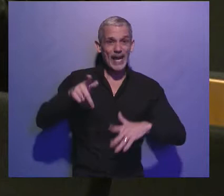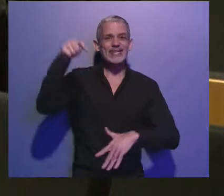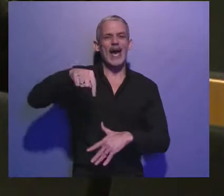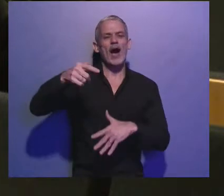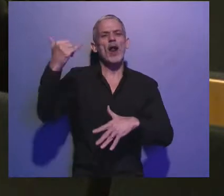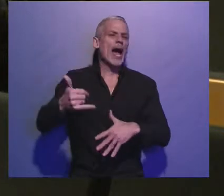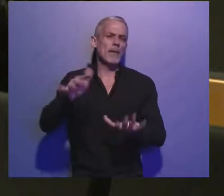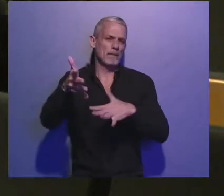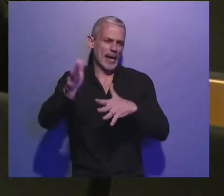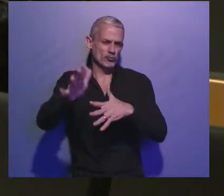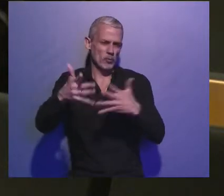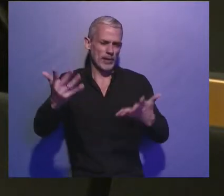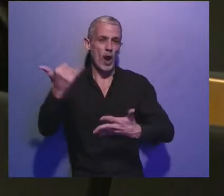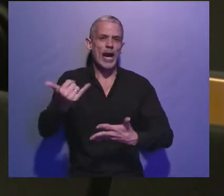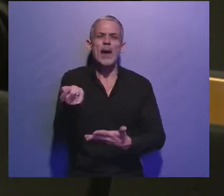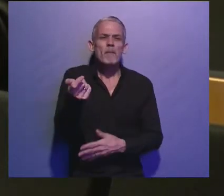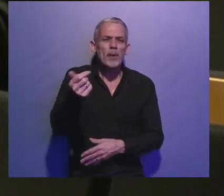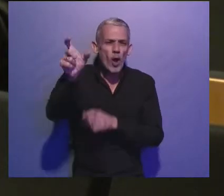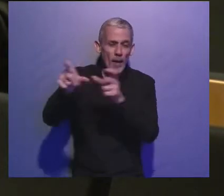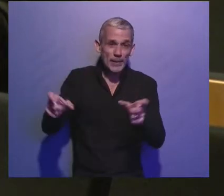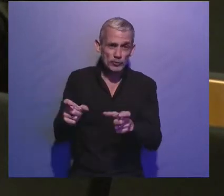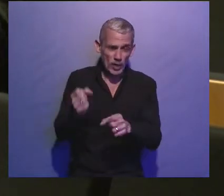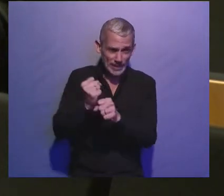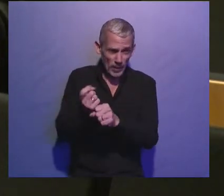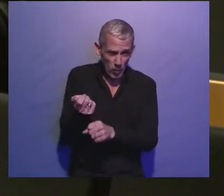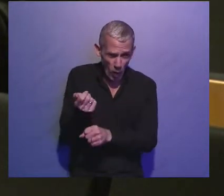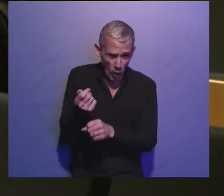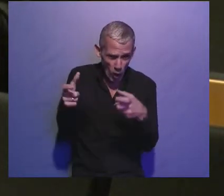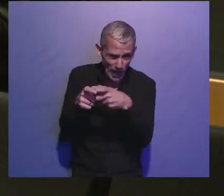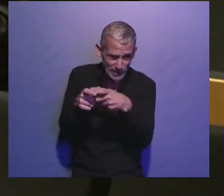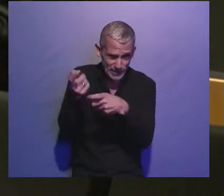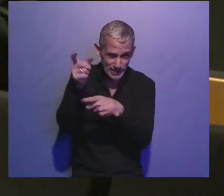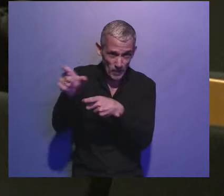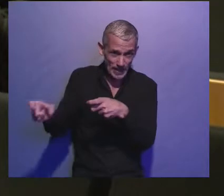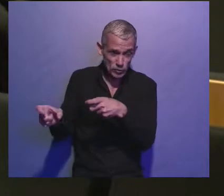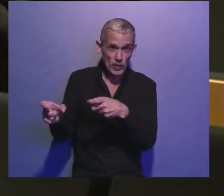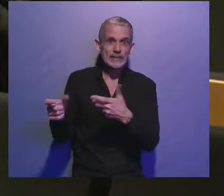how many people are working, what expenses are being incurred.